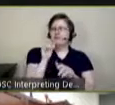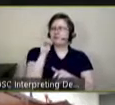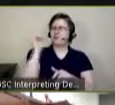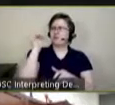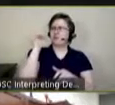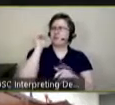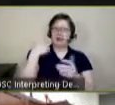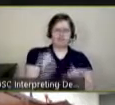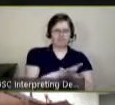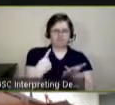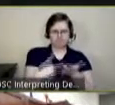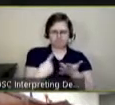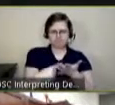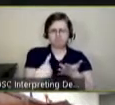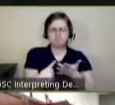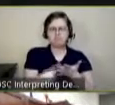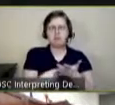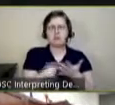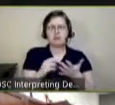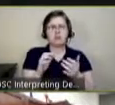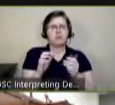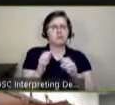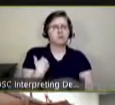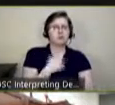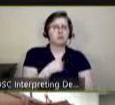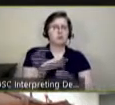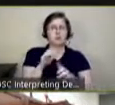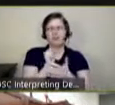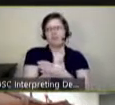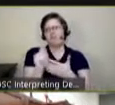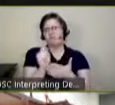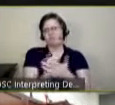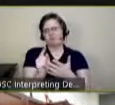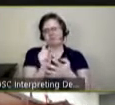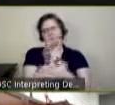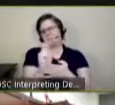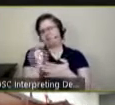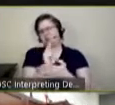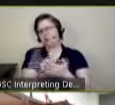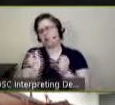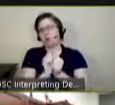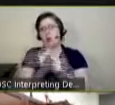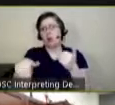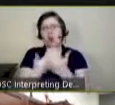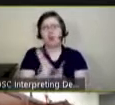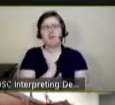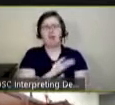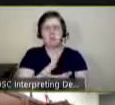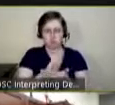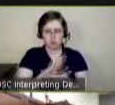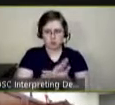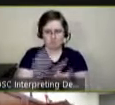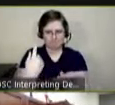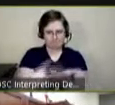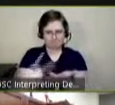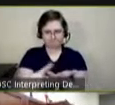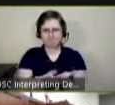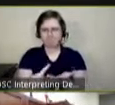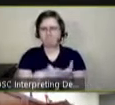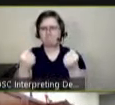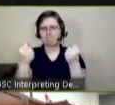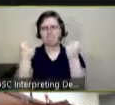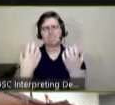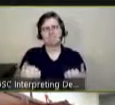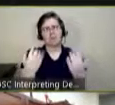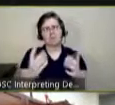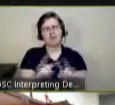Yesterday had a conversation which we do every week or every other week with all of our schools, talking about many things, but